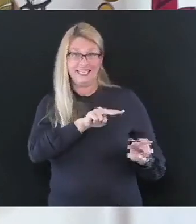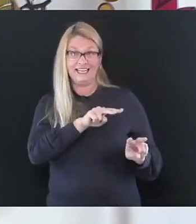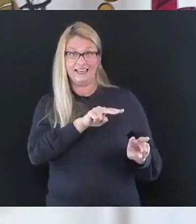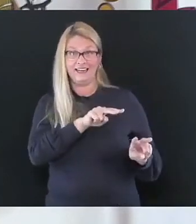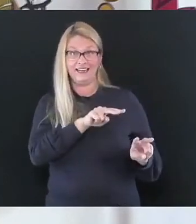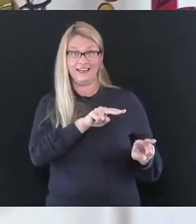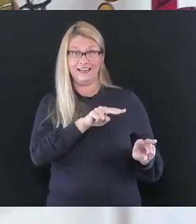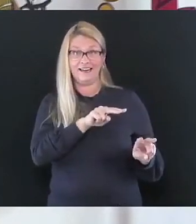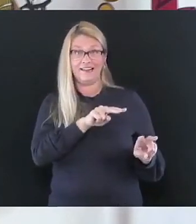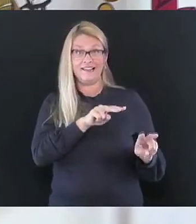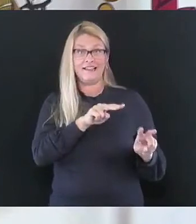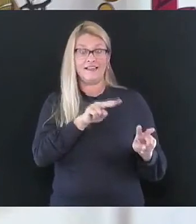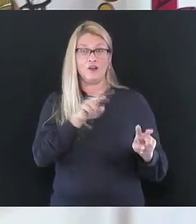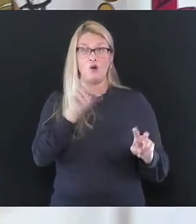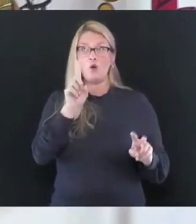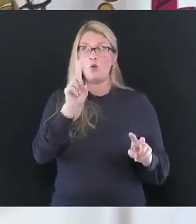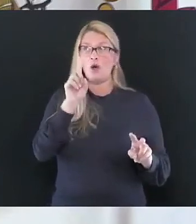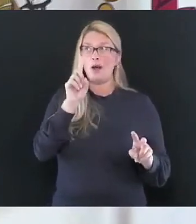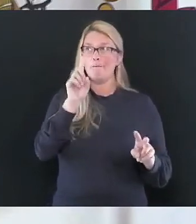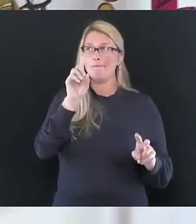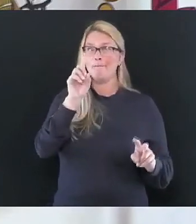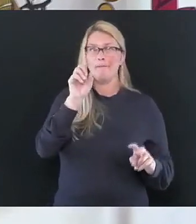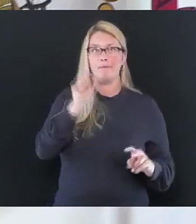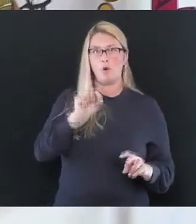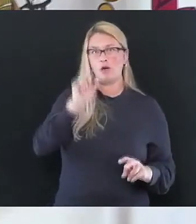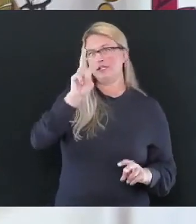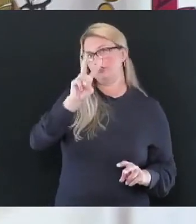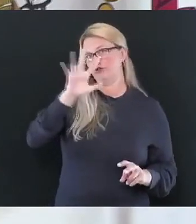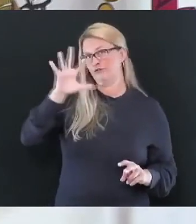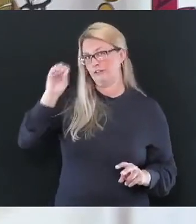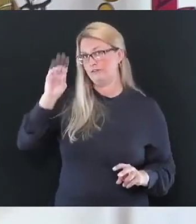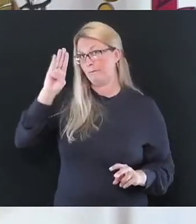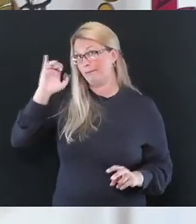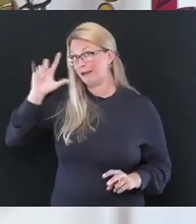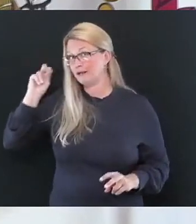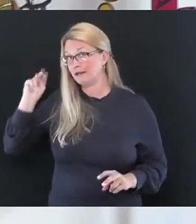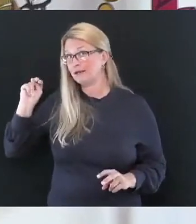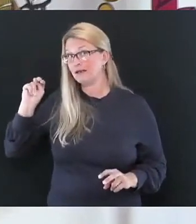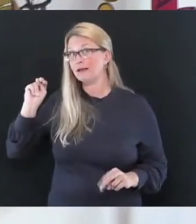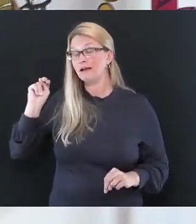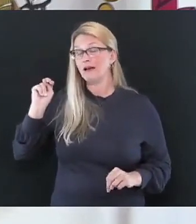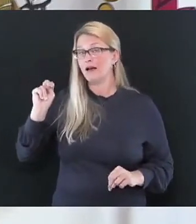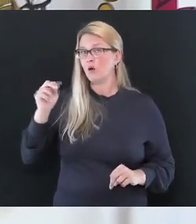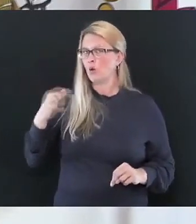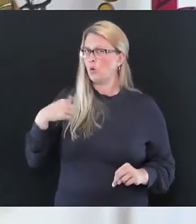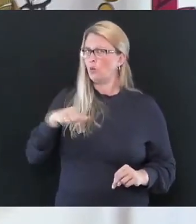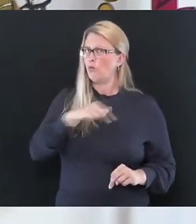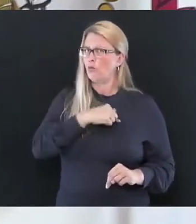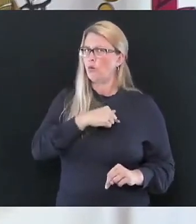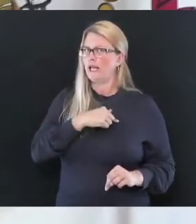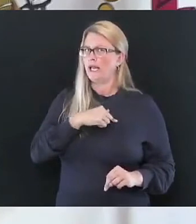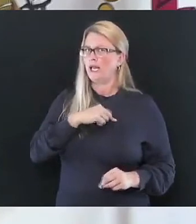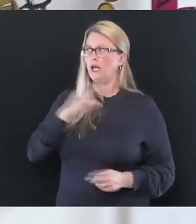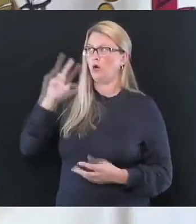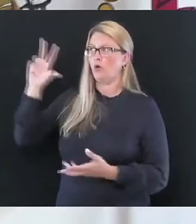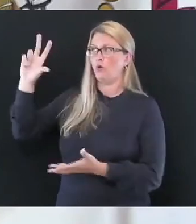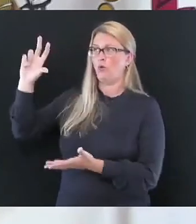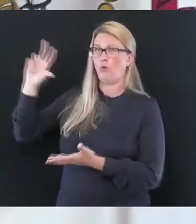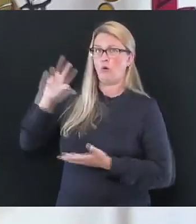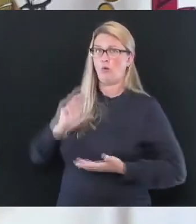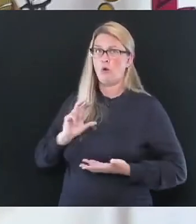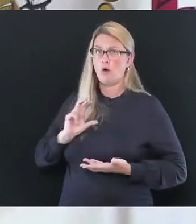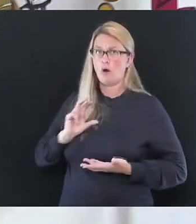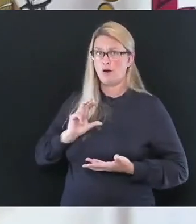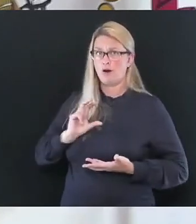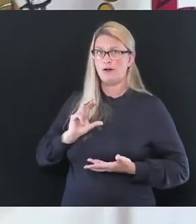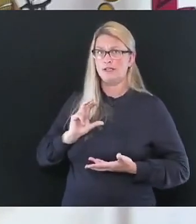when we got the $1.25 billion, we were basically awarded a